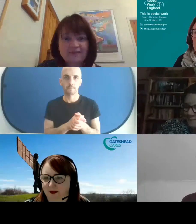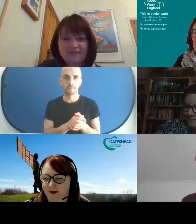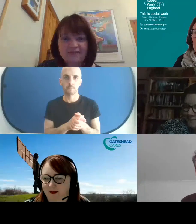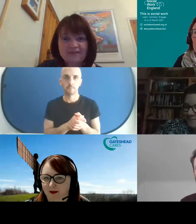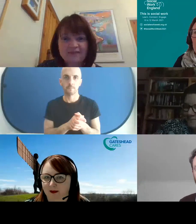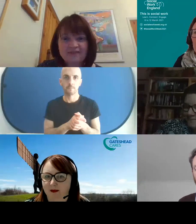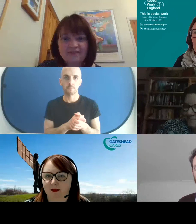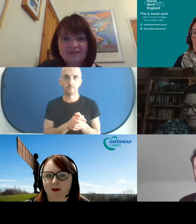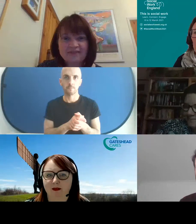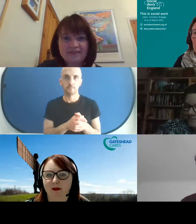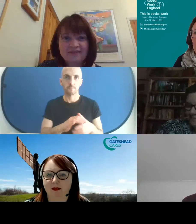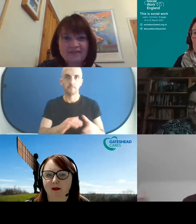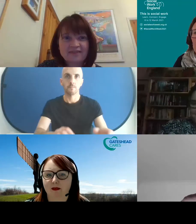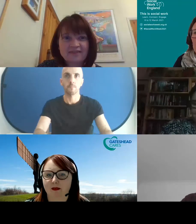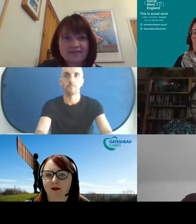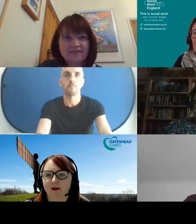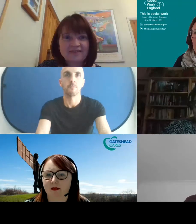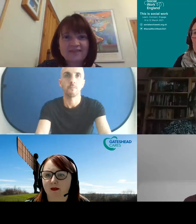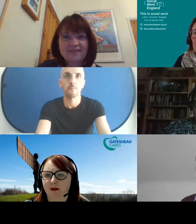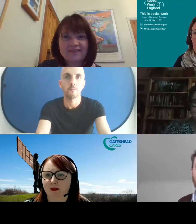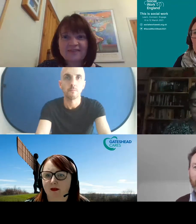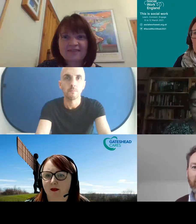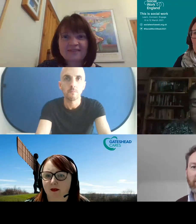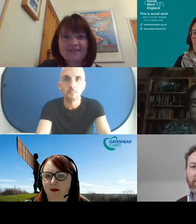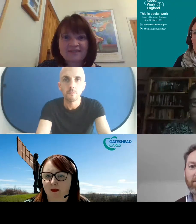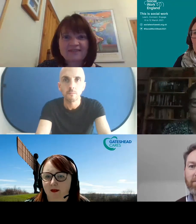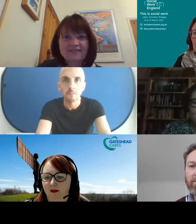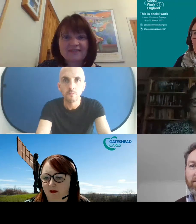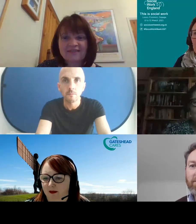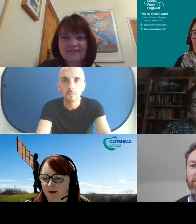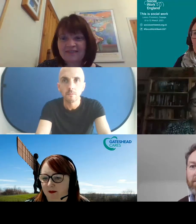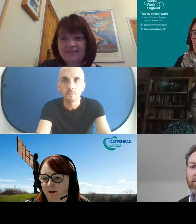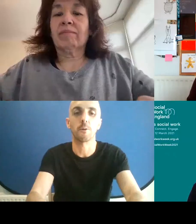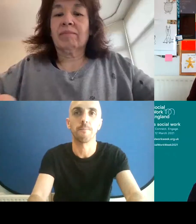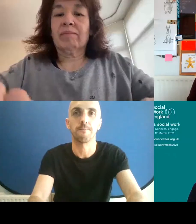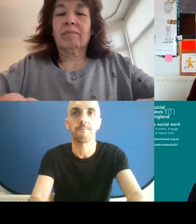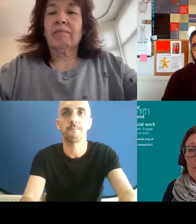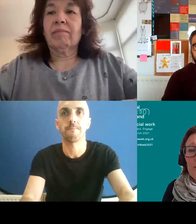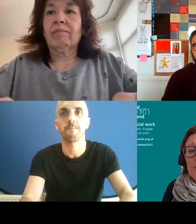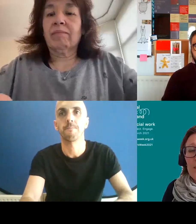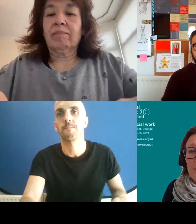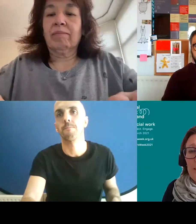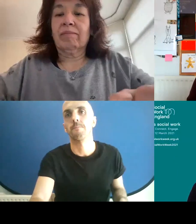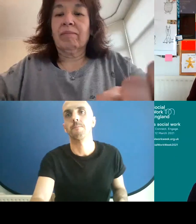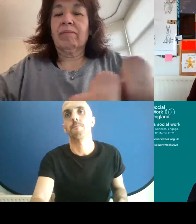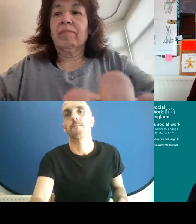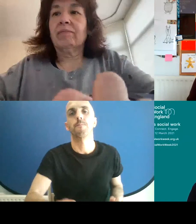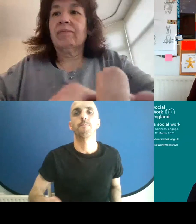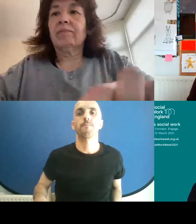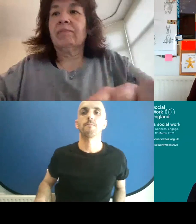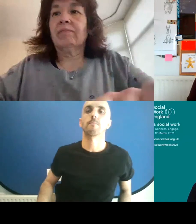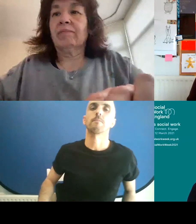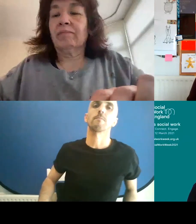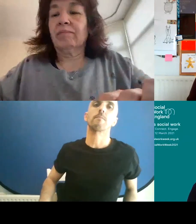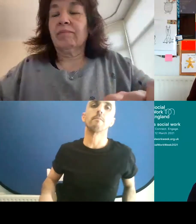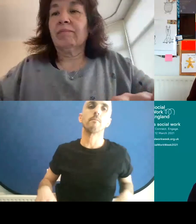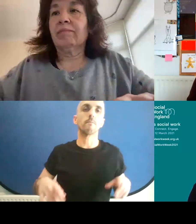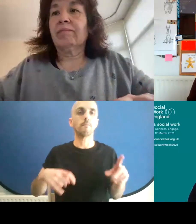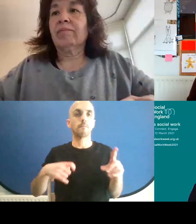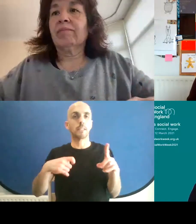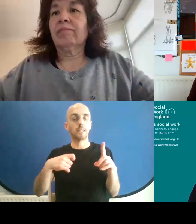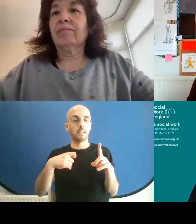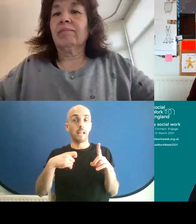Pleasure. There's a bit of a delay and then you'll be taken into your respective rooms. So I'm going to hand back over to the speakers now. And